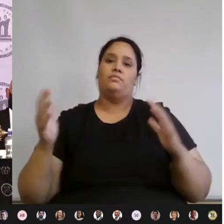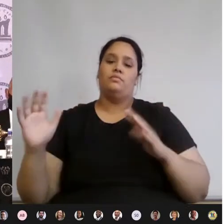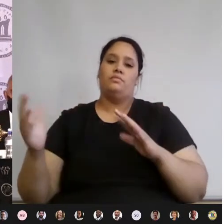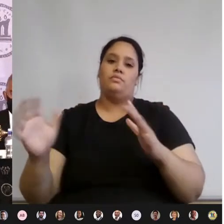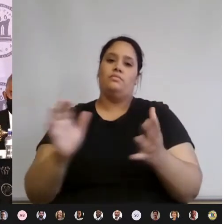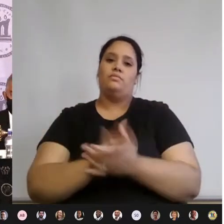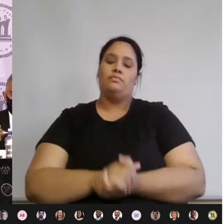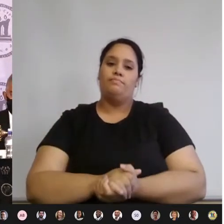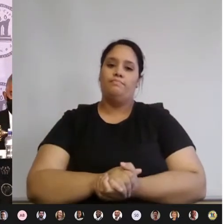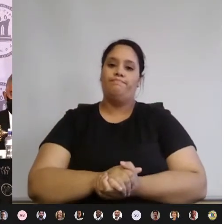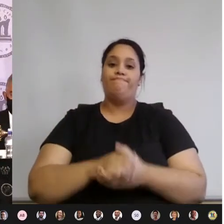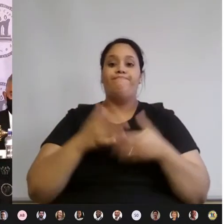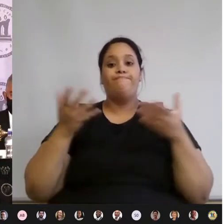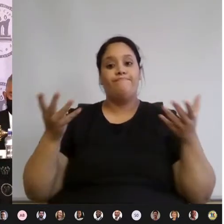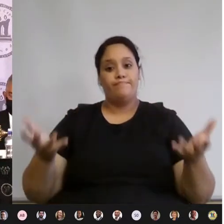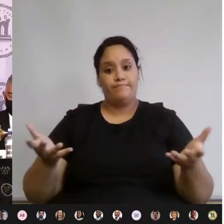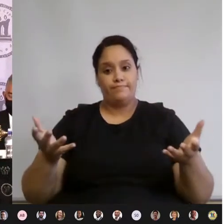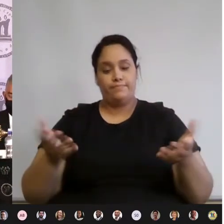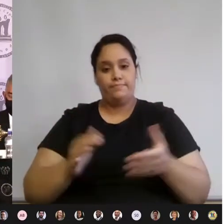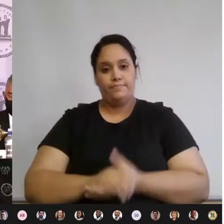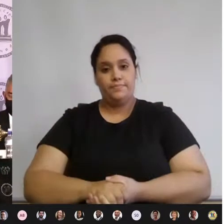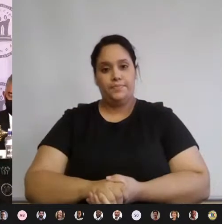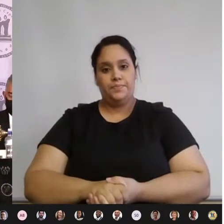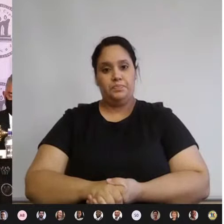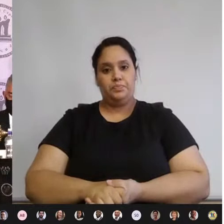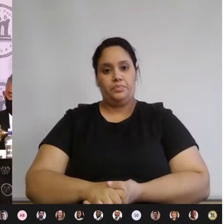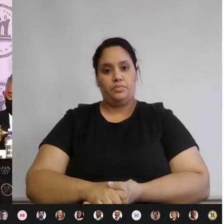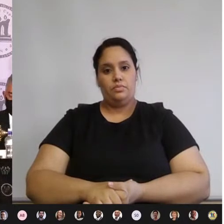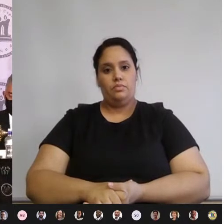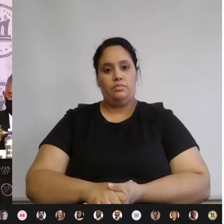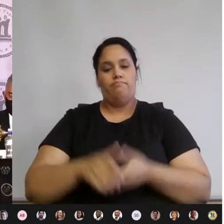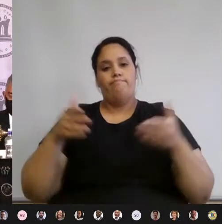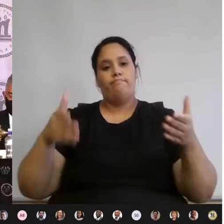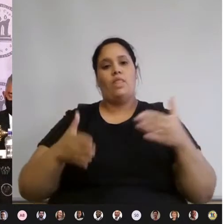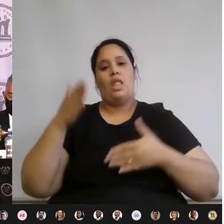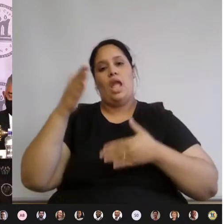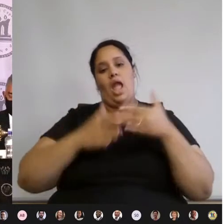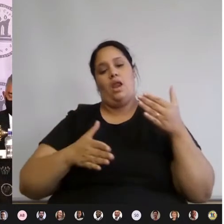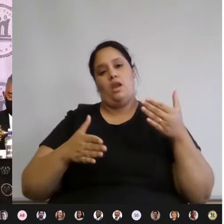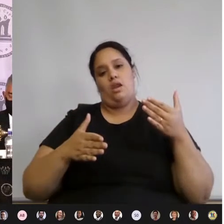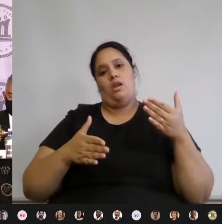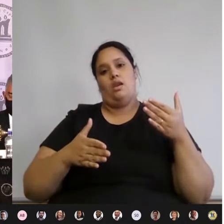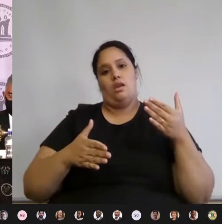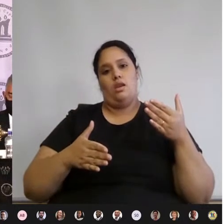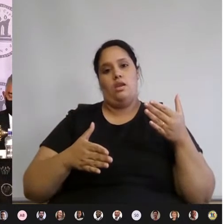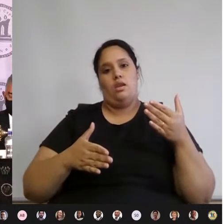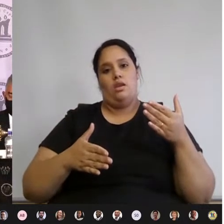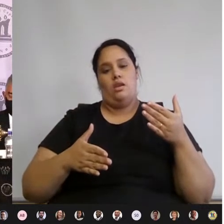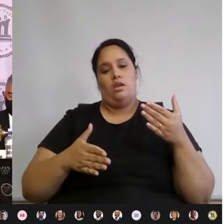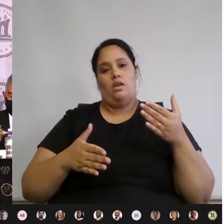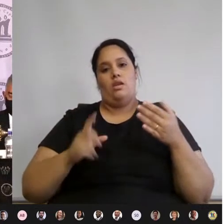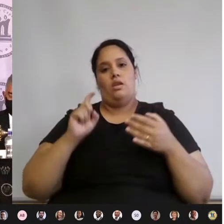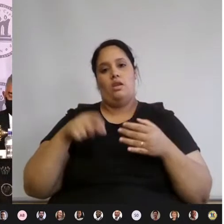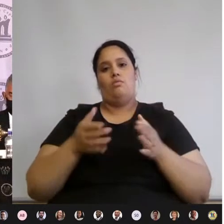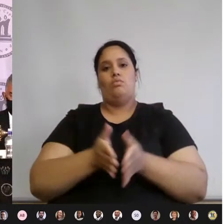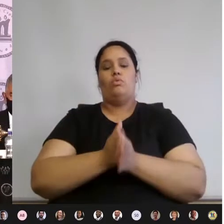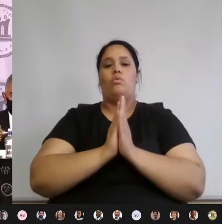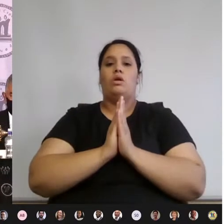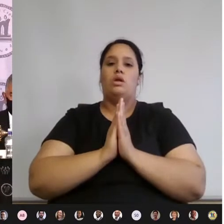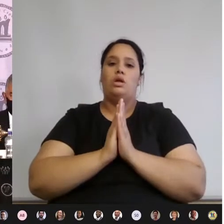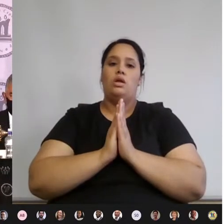On that note, this is the end of the session, and I would like to request that